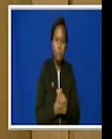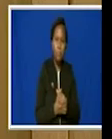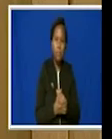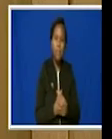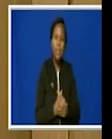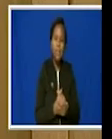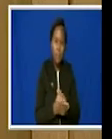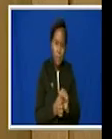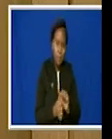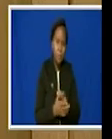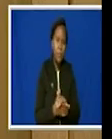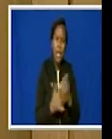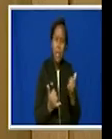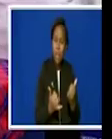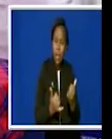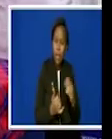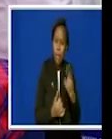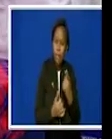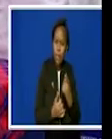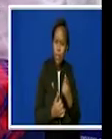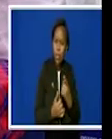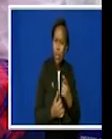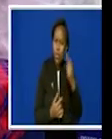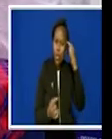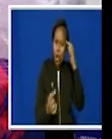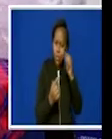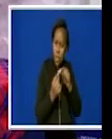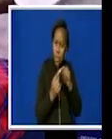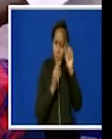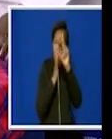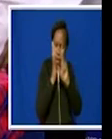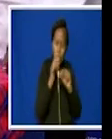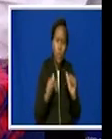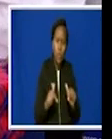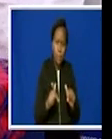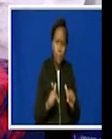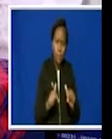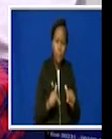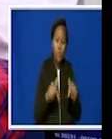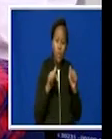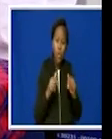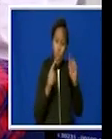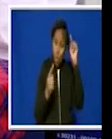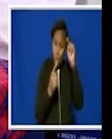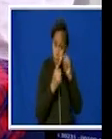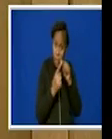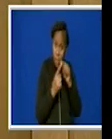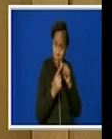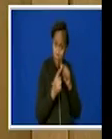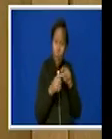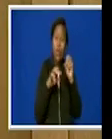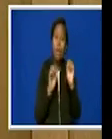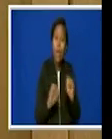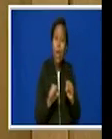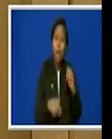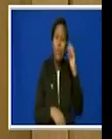maintaining. In maintaining it. Yeah. Now, let's first of all run through the objectives of the lesson. So, in our today's objective, we should be able